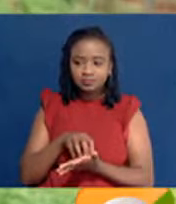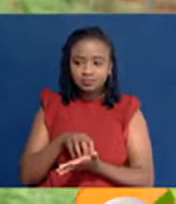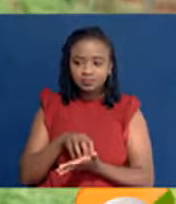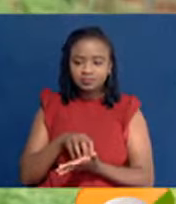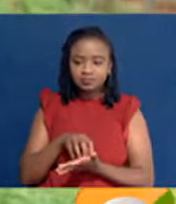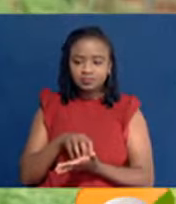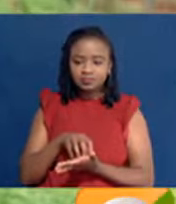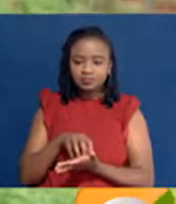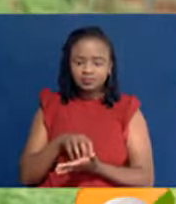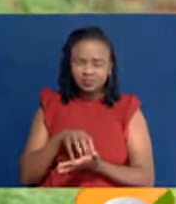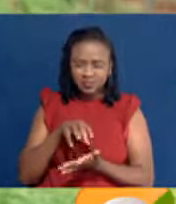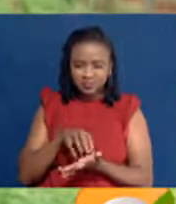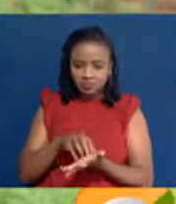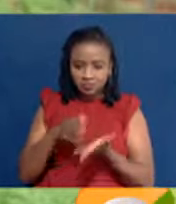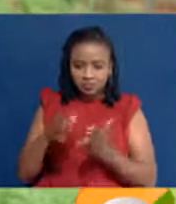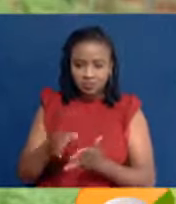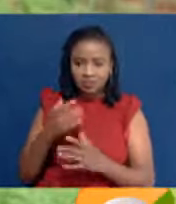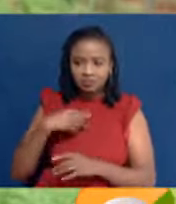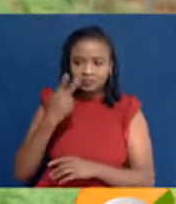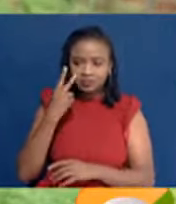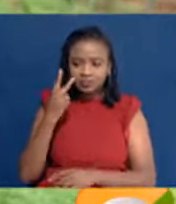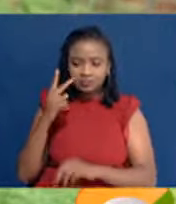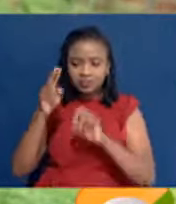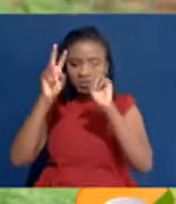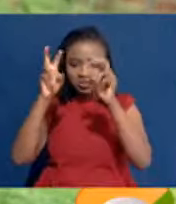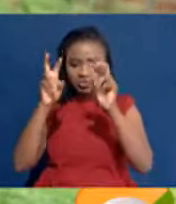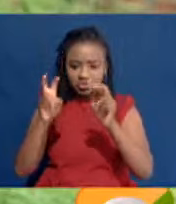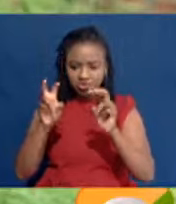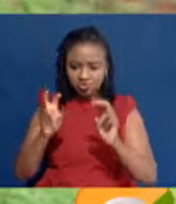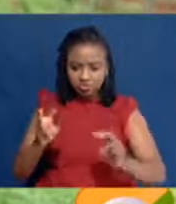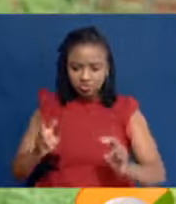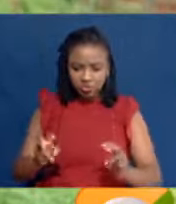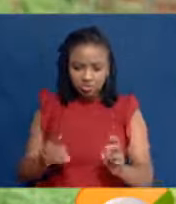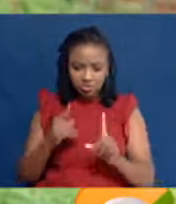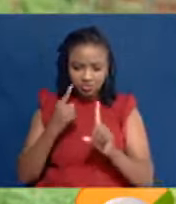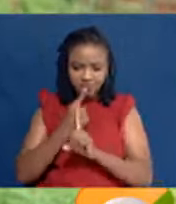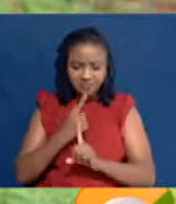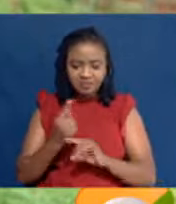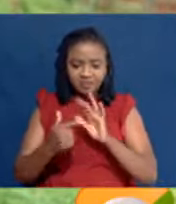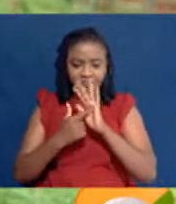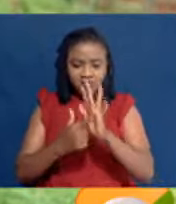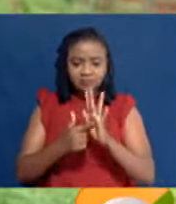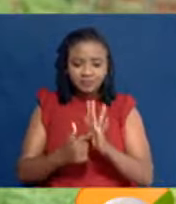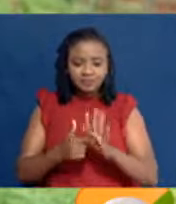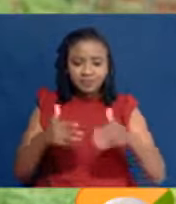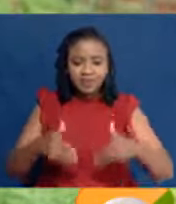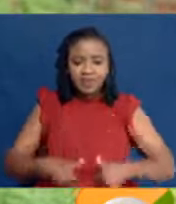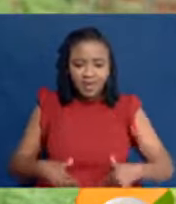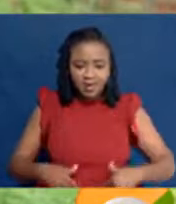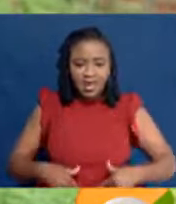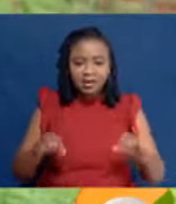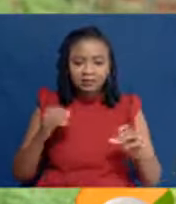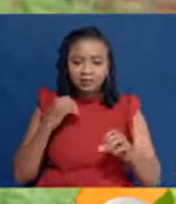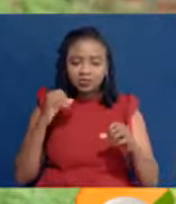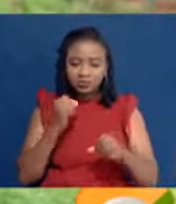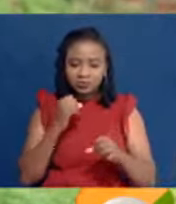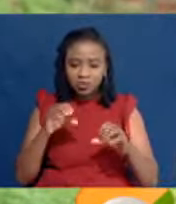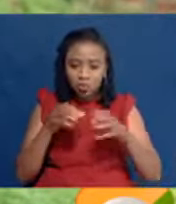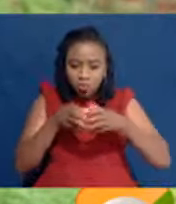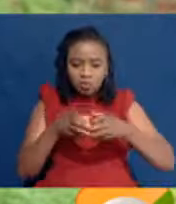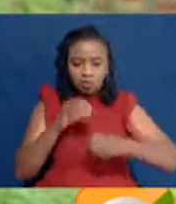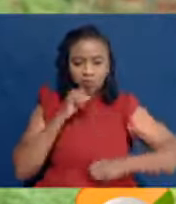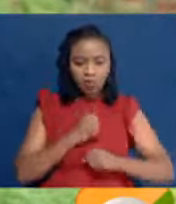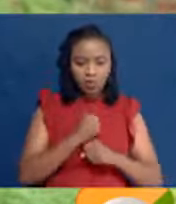issues that actually are at our advantage. The fastest growing and the youngest workforce in the world.